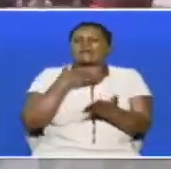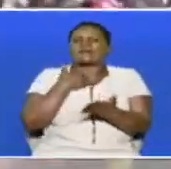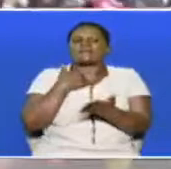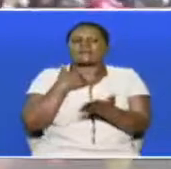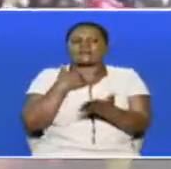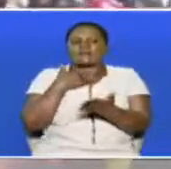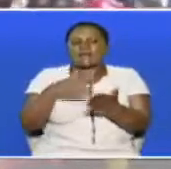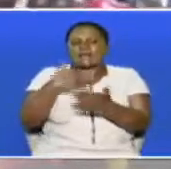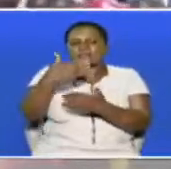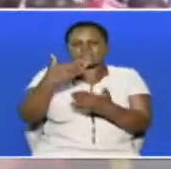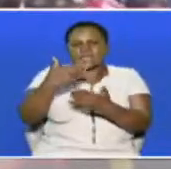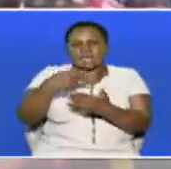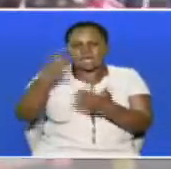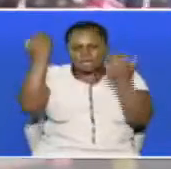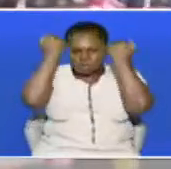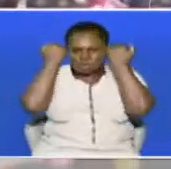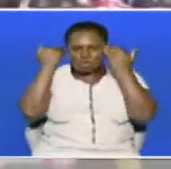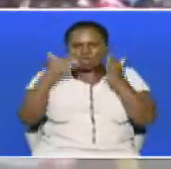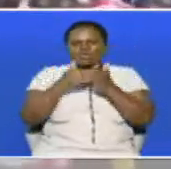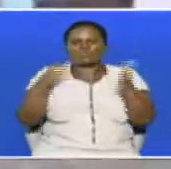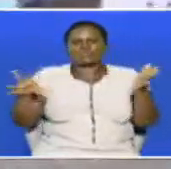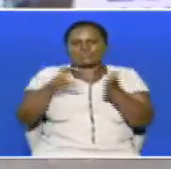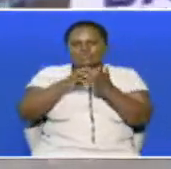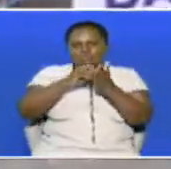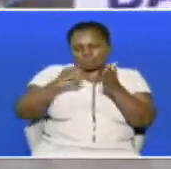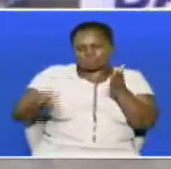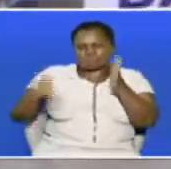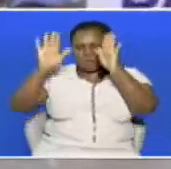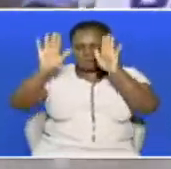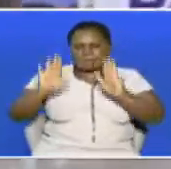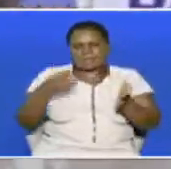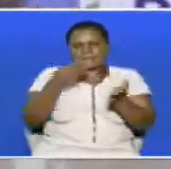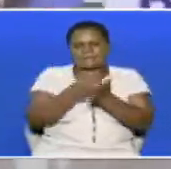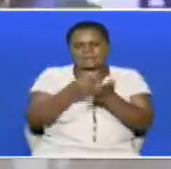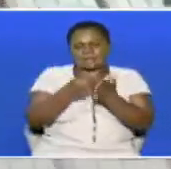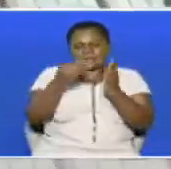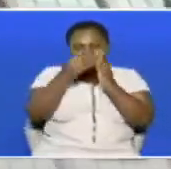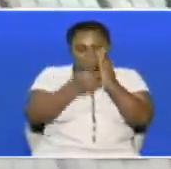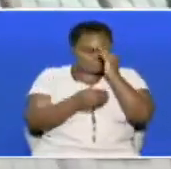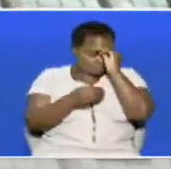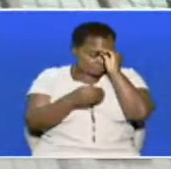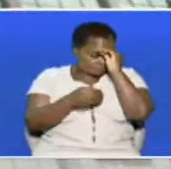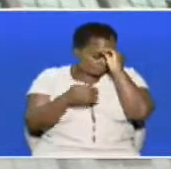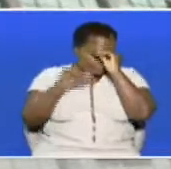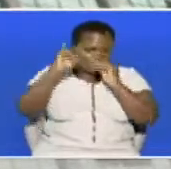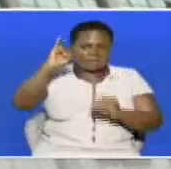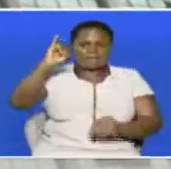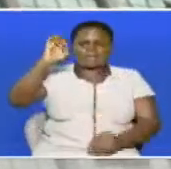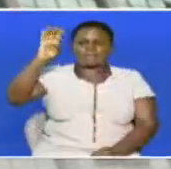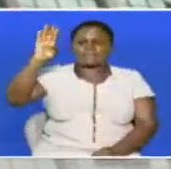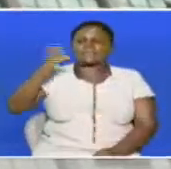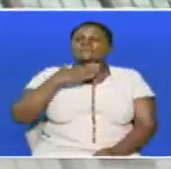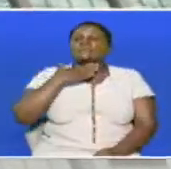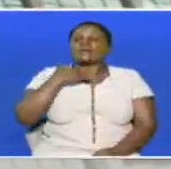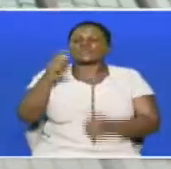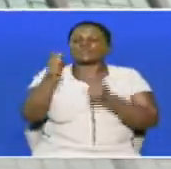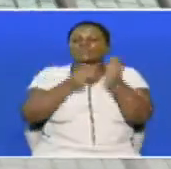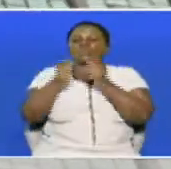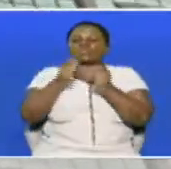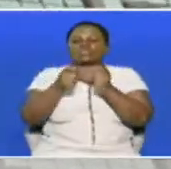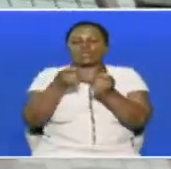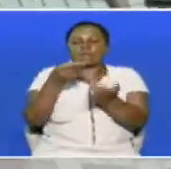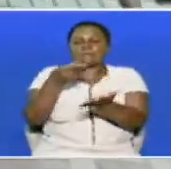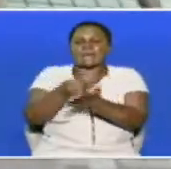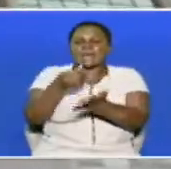after the High Court declined to reinstate the Elections Campaign Financing Act. The IEBC had sought to regulate